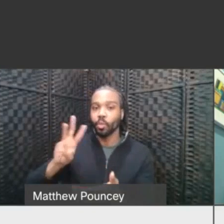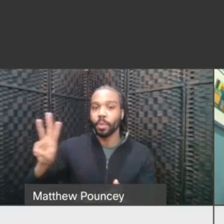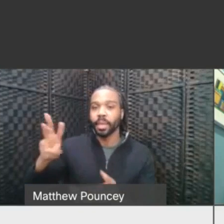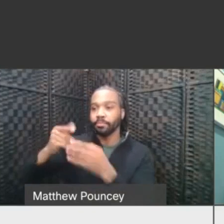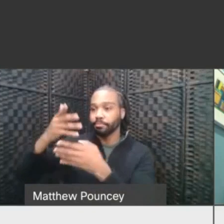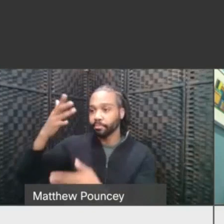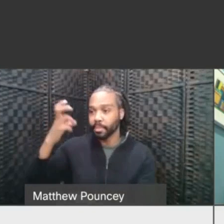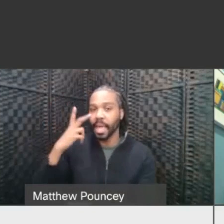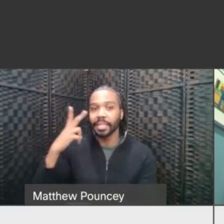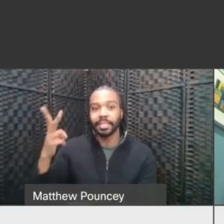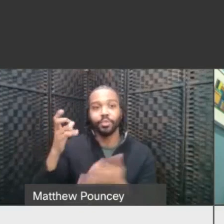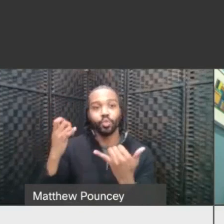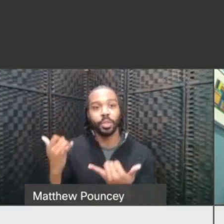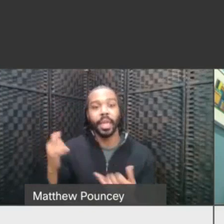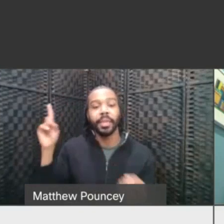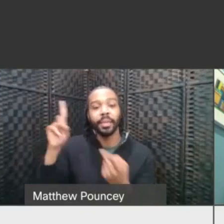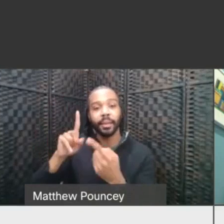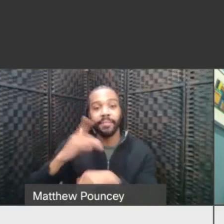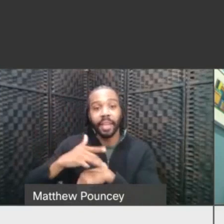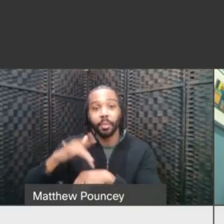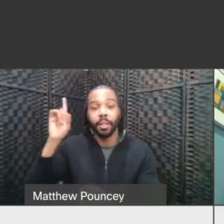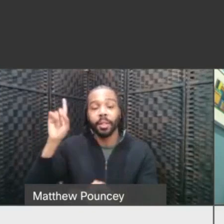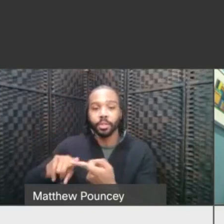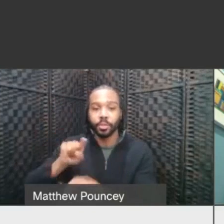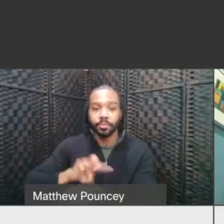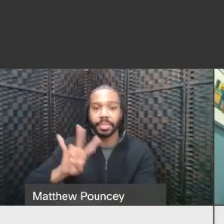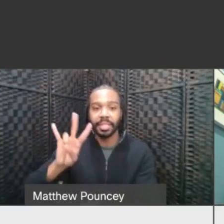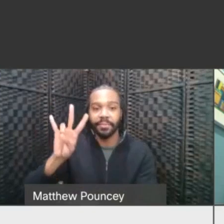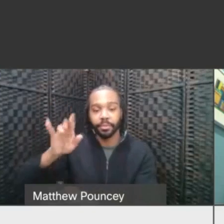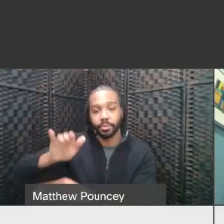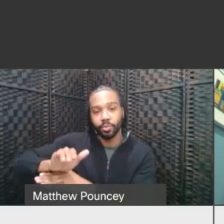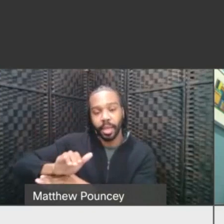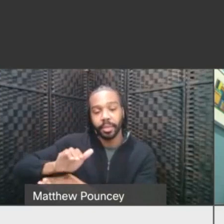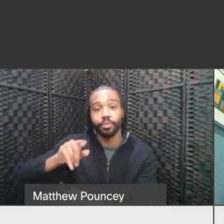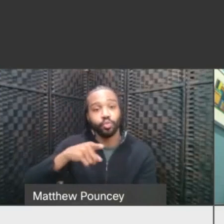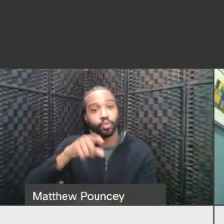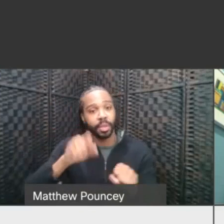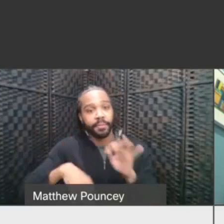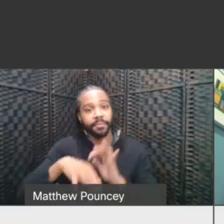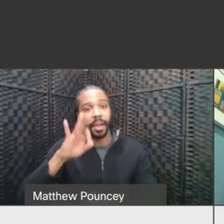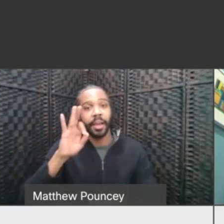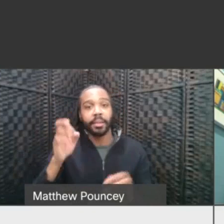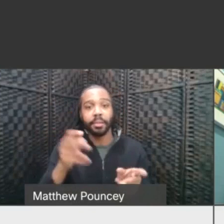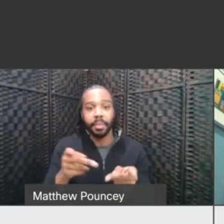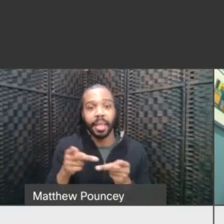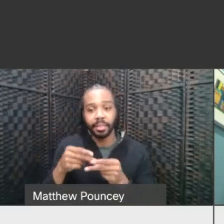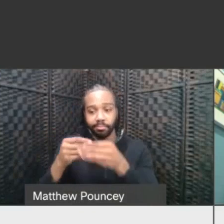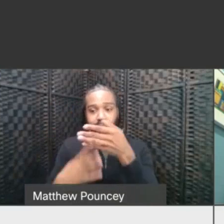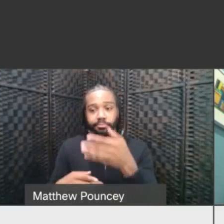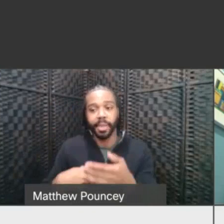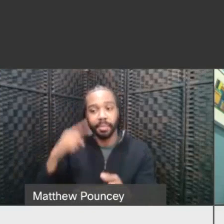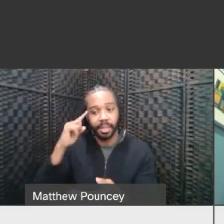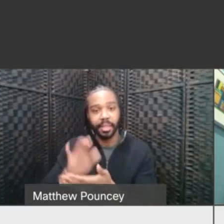until 7:30 p.m. tonight. And you can find places, I believe,